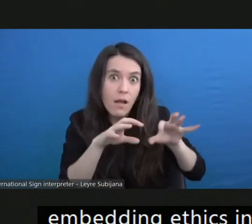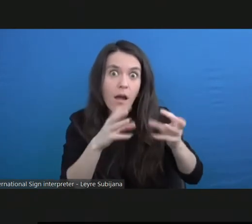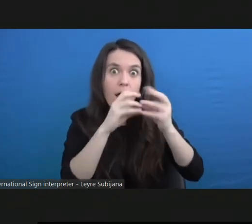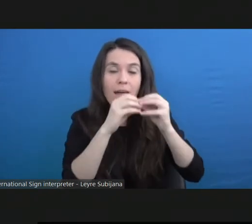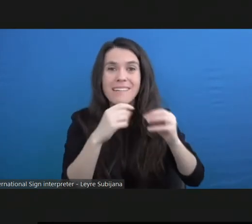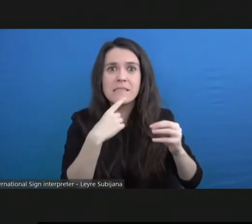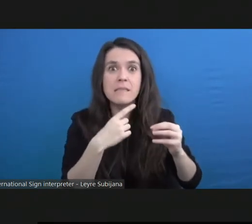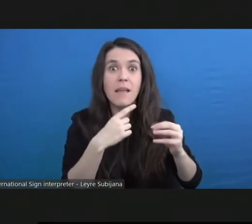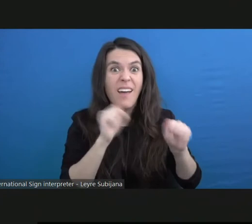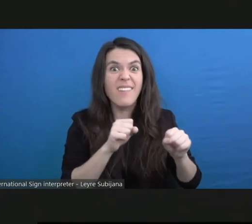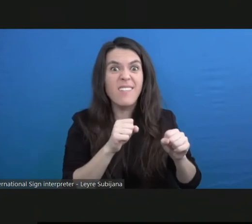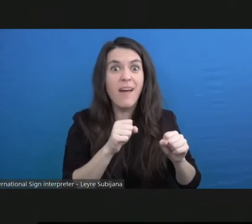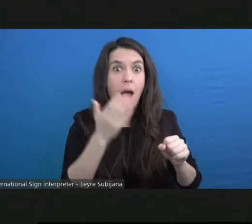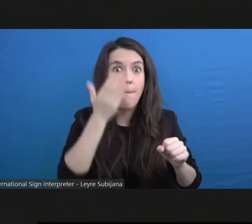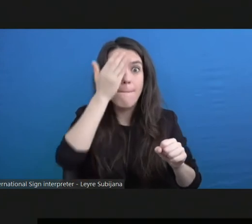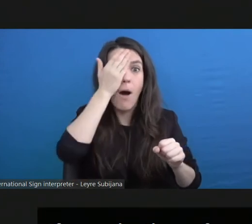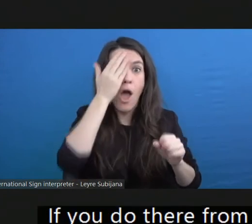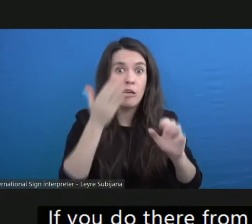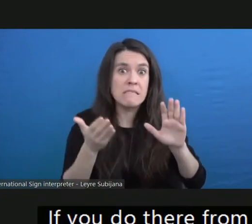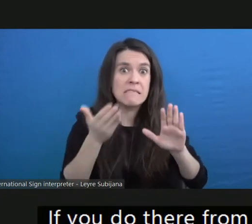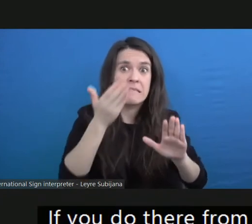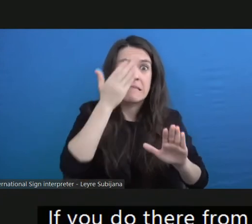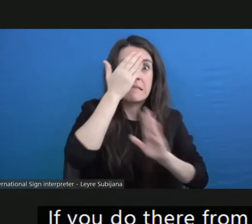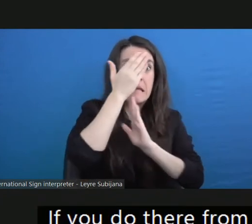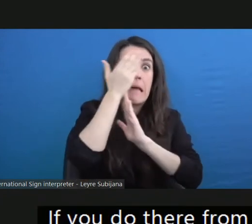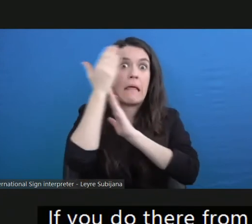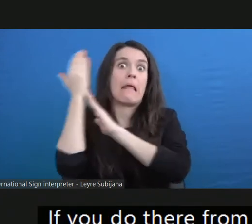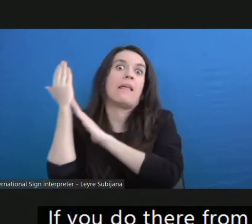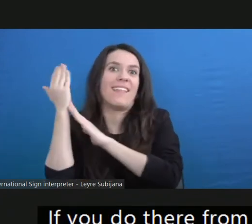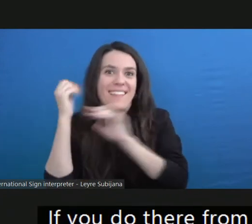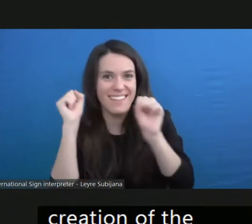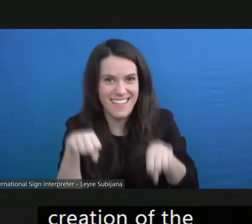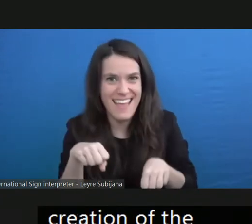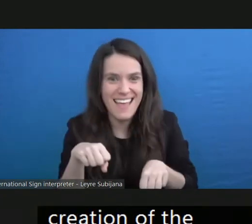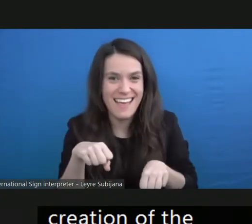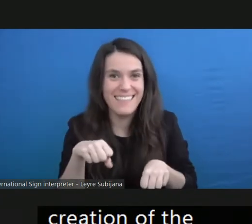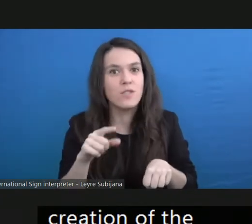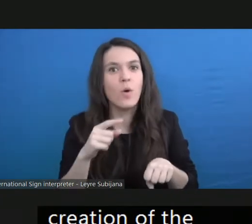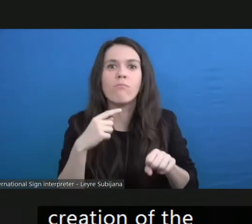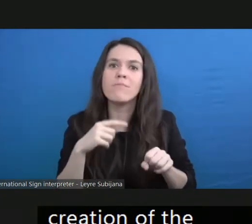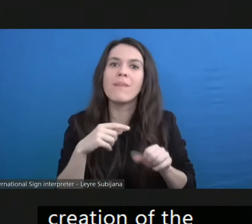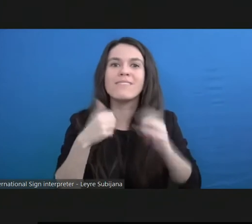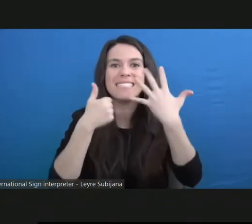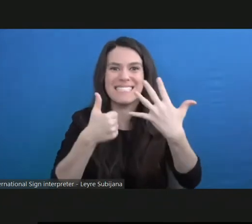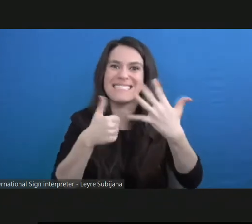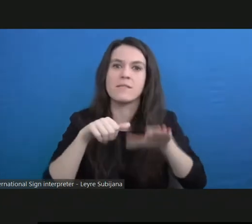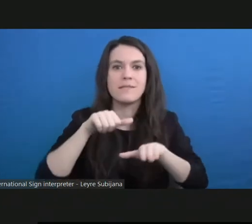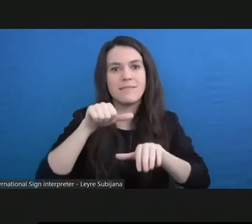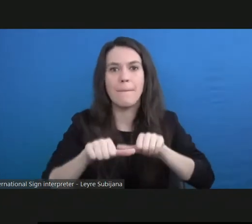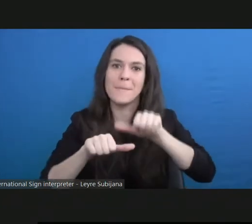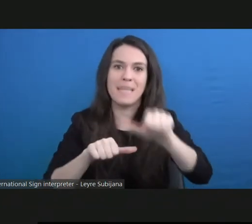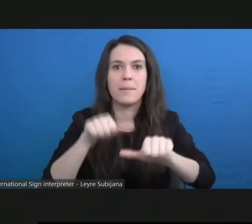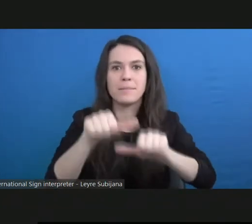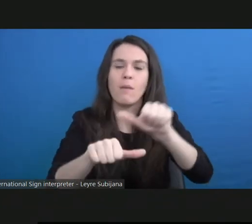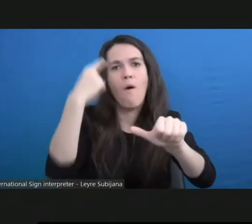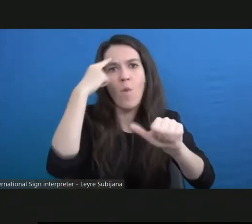creating biases. This is what we call, as Susan said, the six steps to fairness. So I'm not going to go into the details